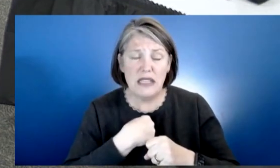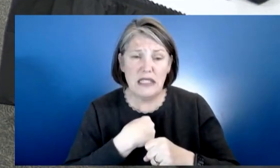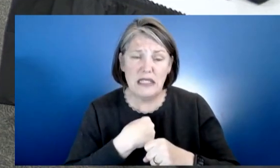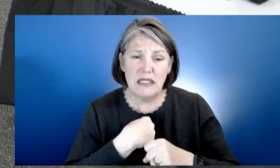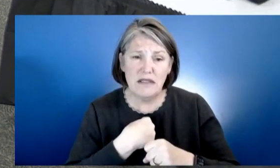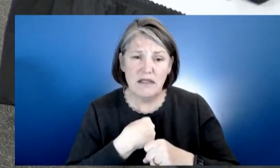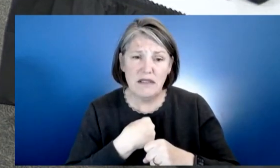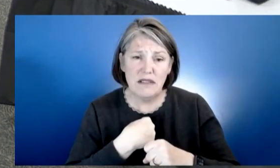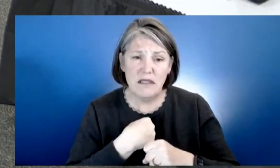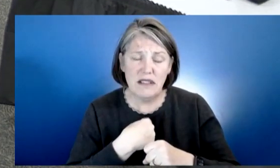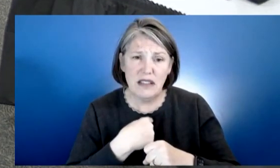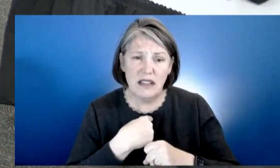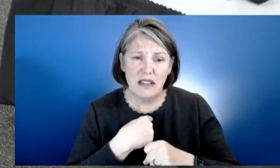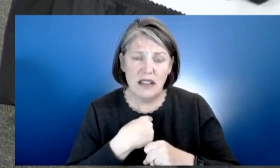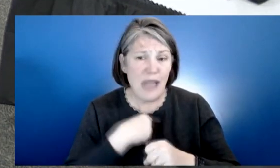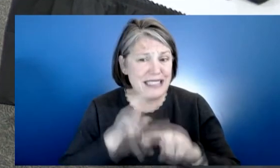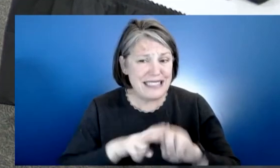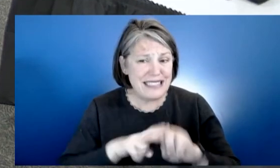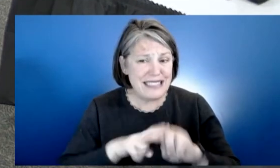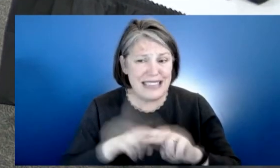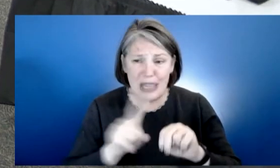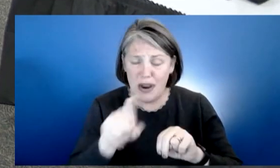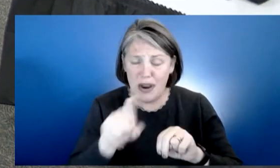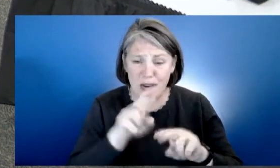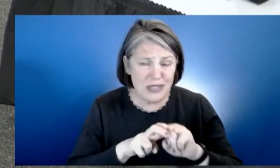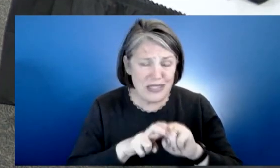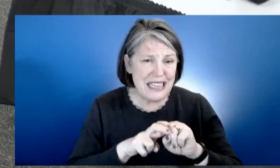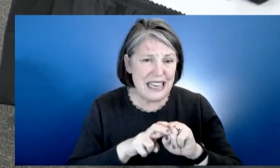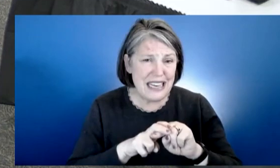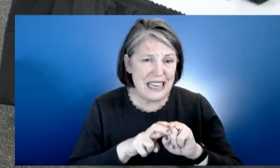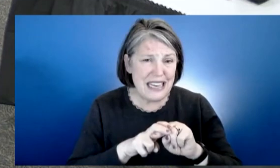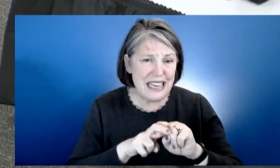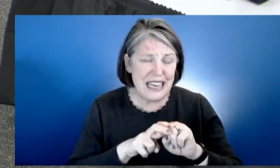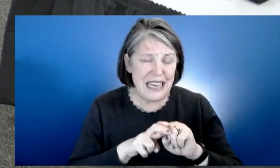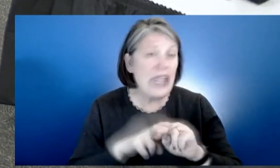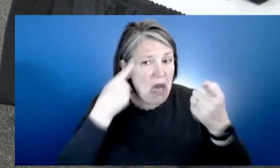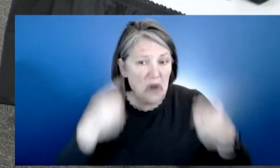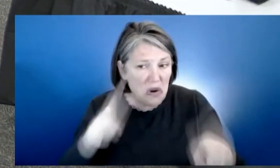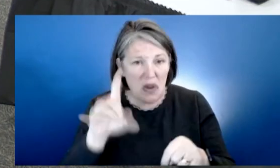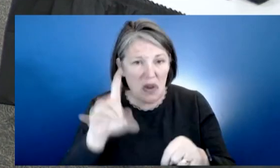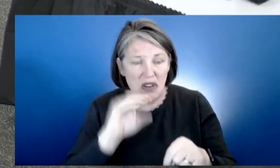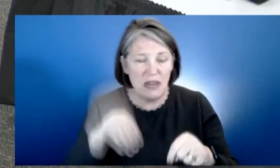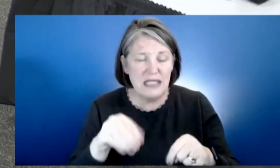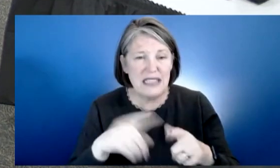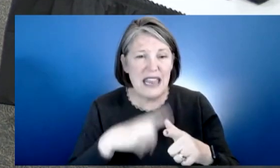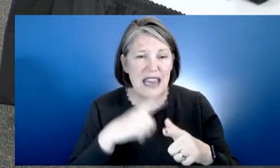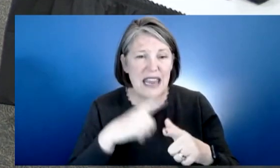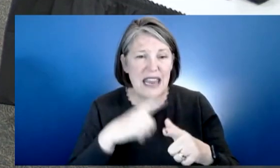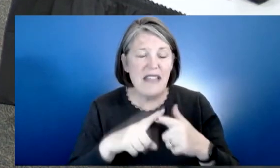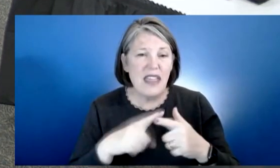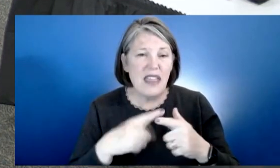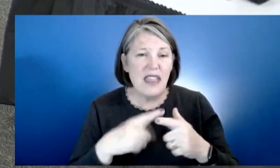you were sitting and in agreement with you 100%. And I want to